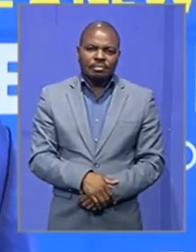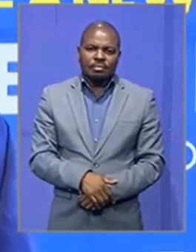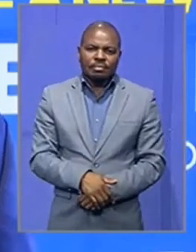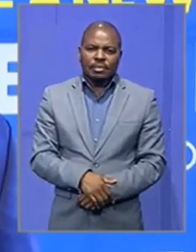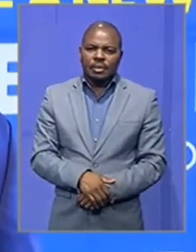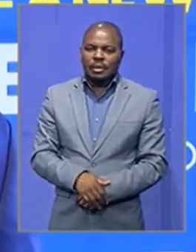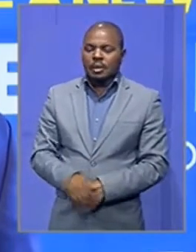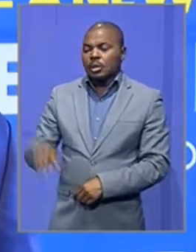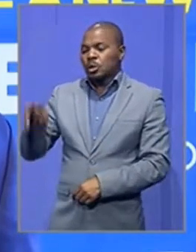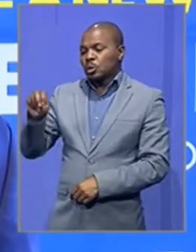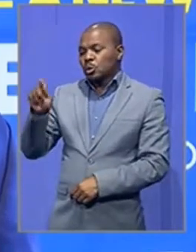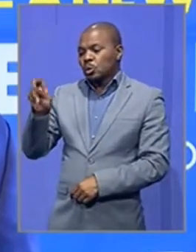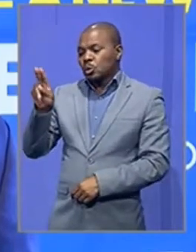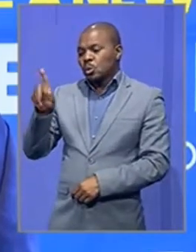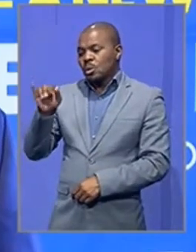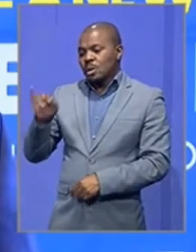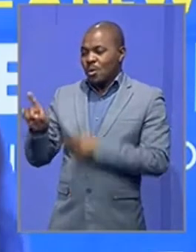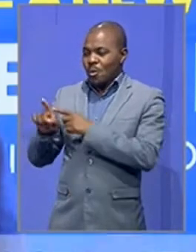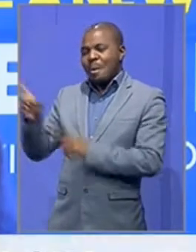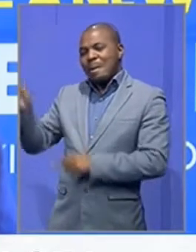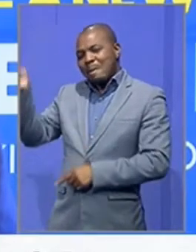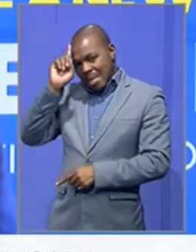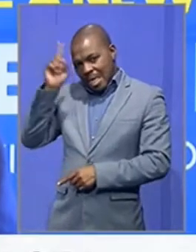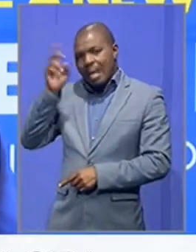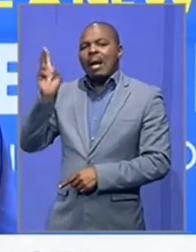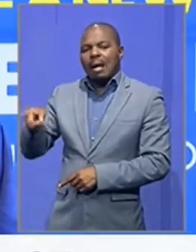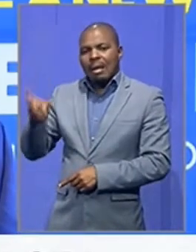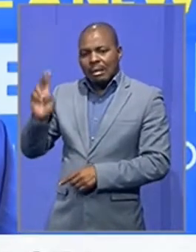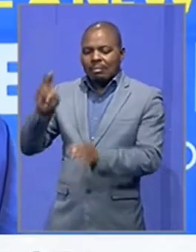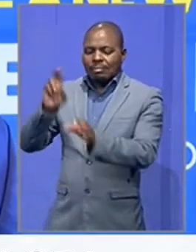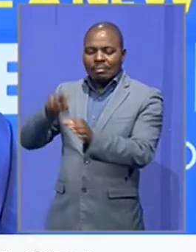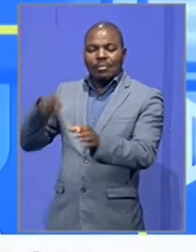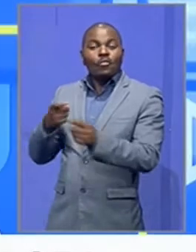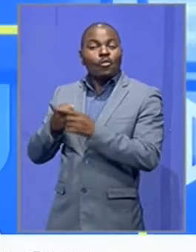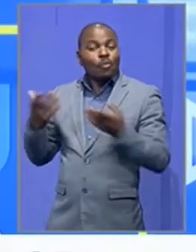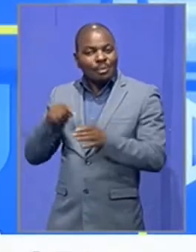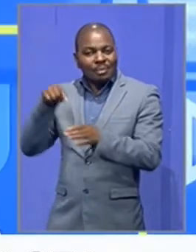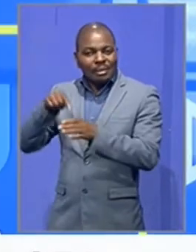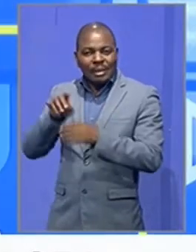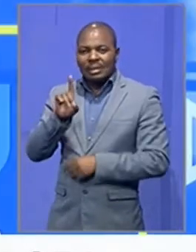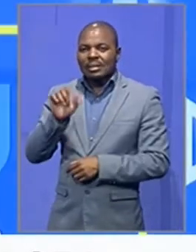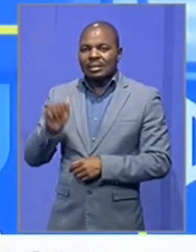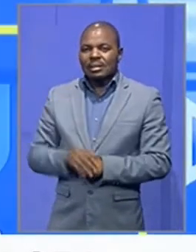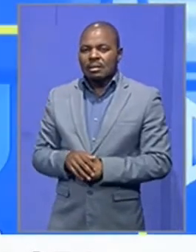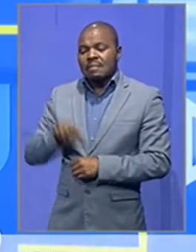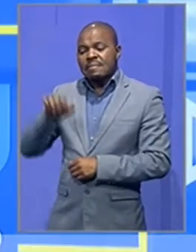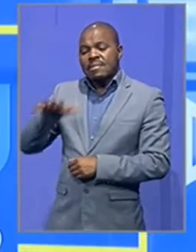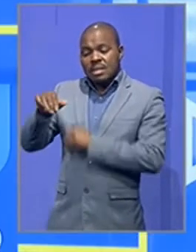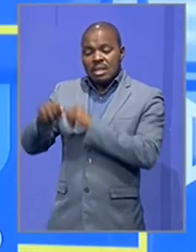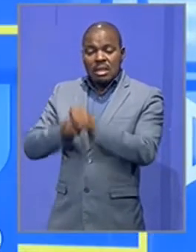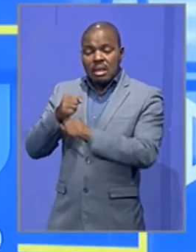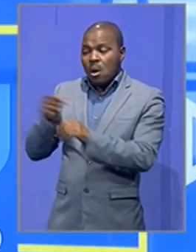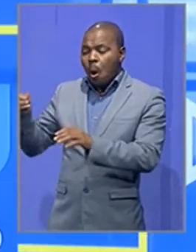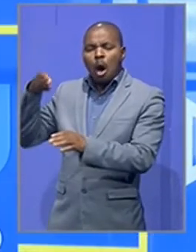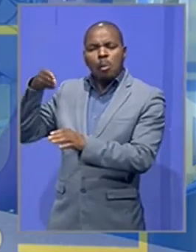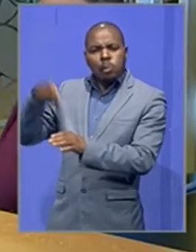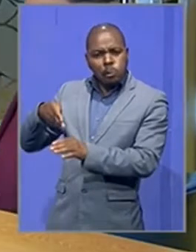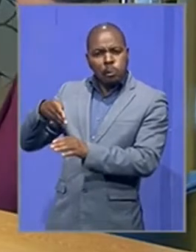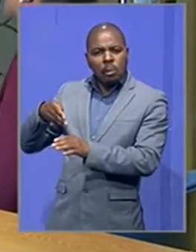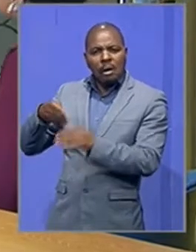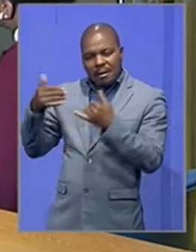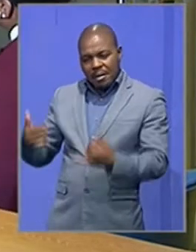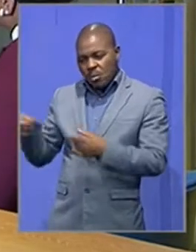Mbali Ntuli ke motho montsho yo mongwe gape yo rola marapo kwa DA o ntse dingwaga tse 15 kwa mokgatlhong o jaanong